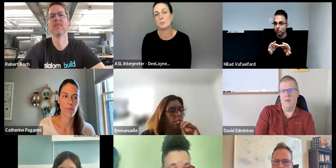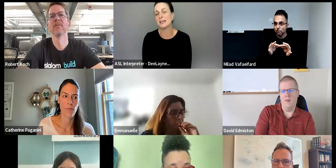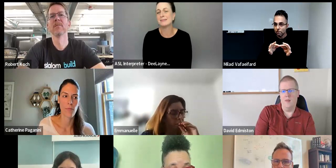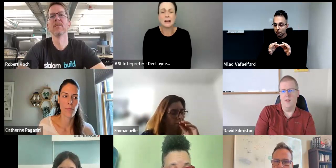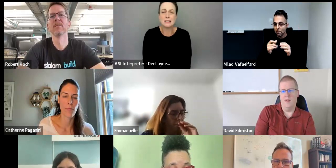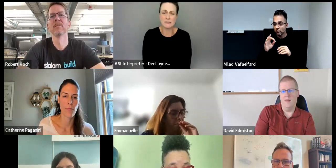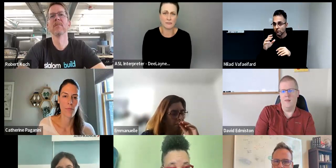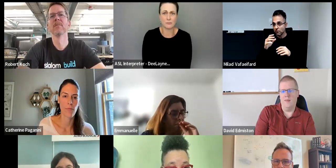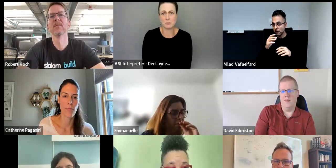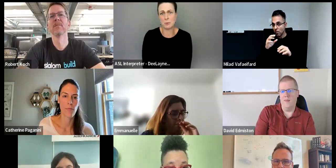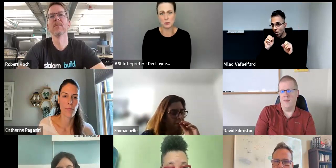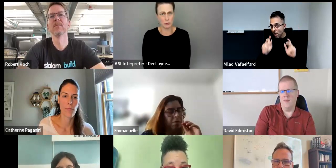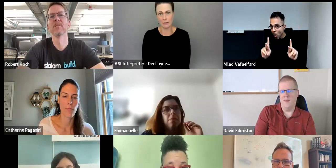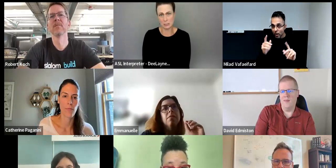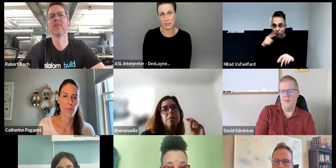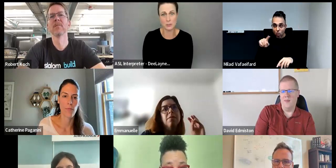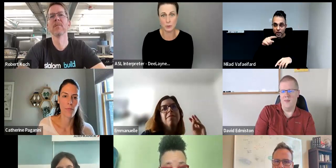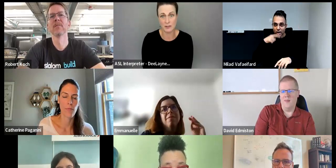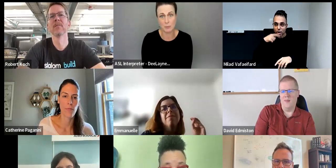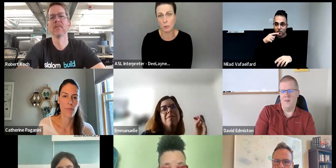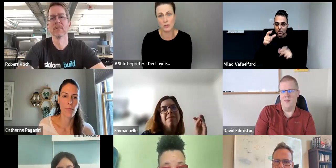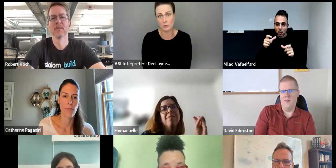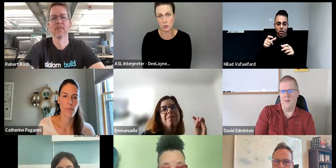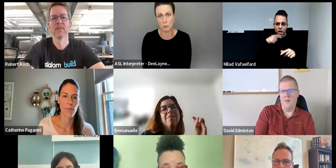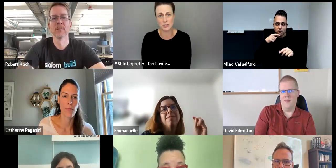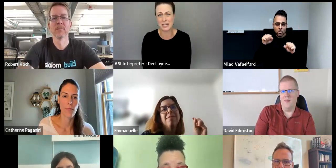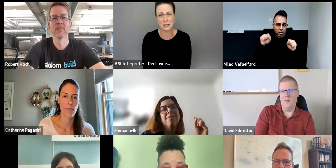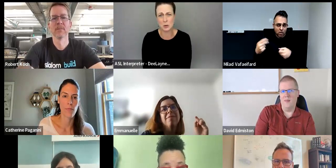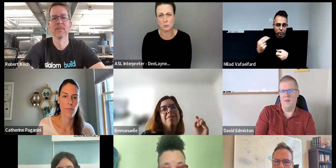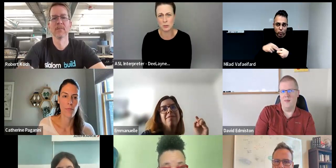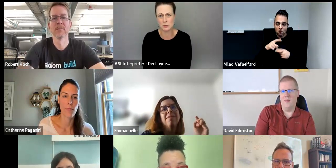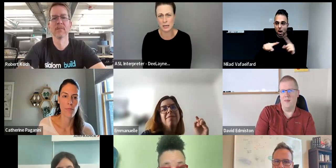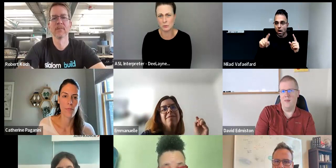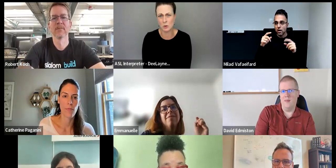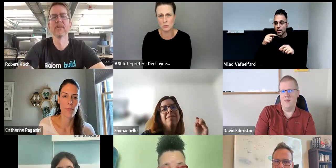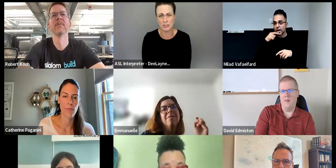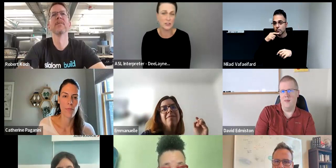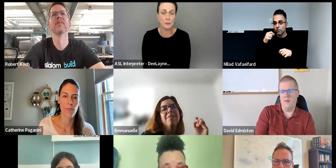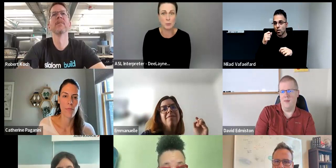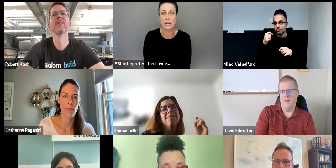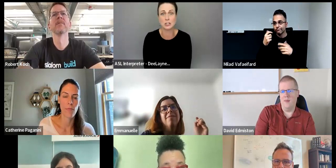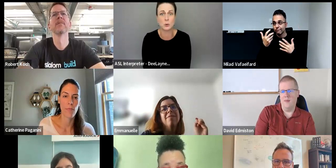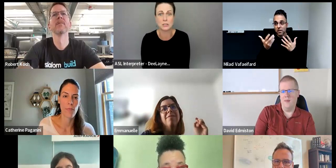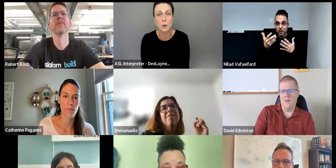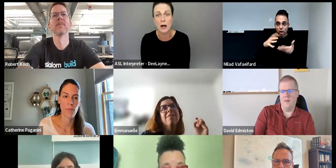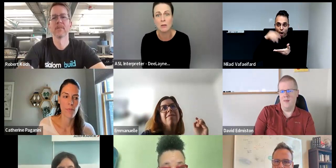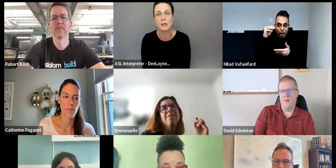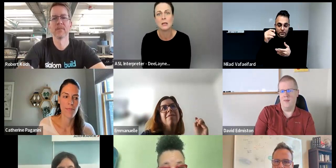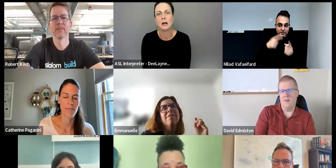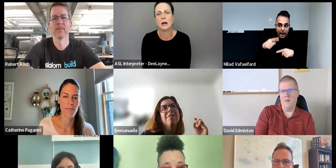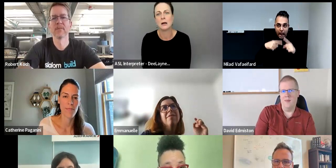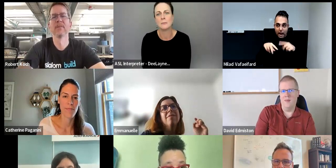And it would be deaf people directly speaking to other deaf people without interpreters. I don't know if the hearing people would like to join as